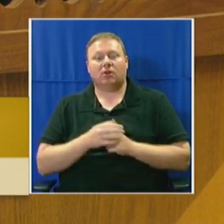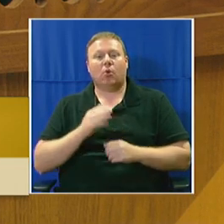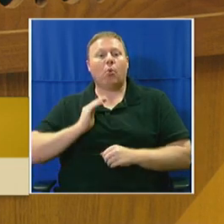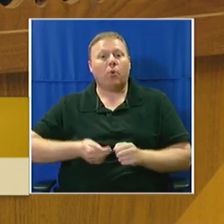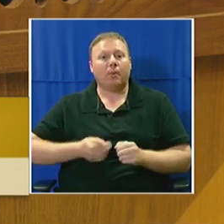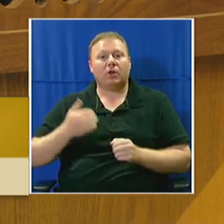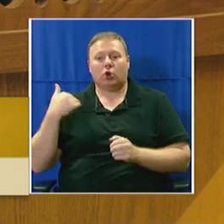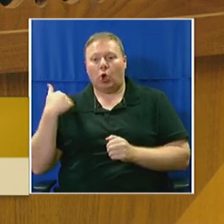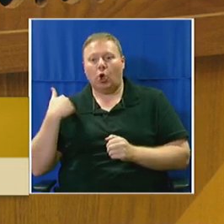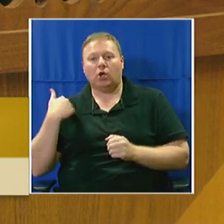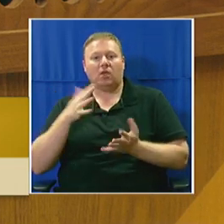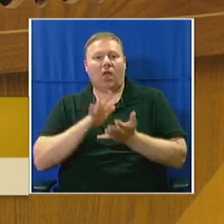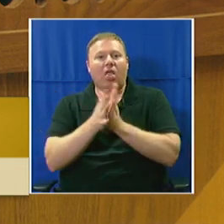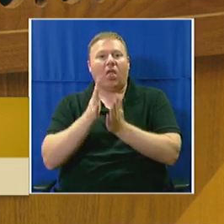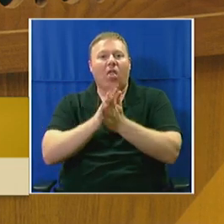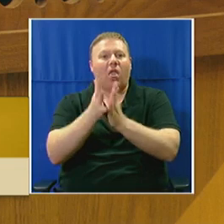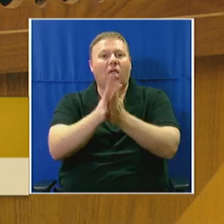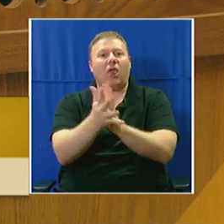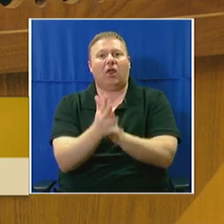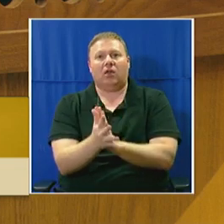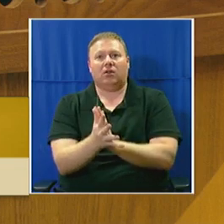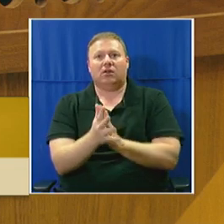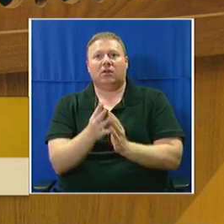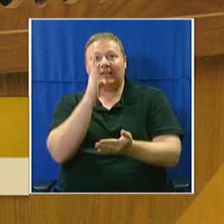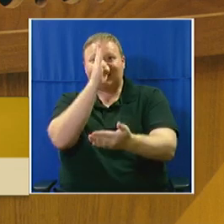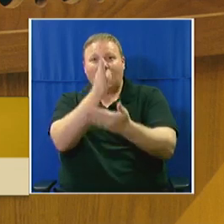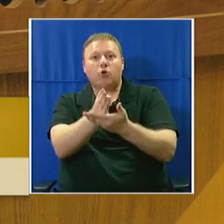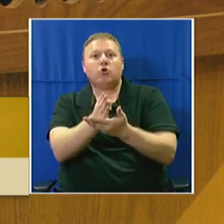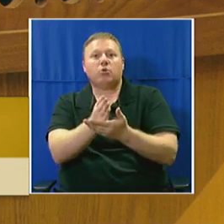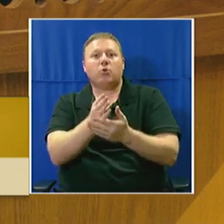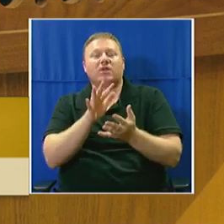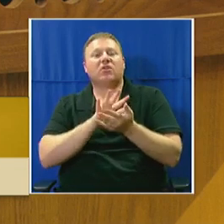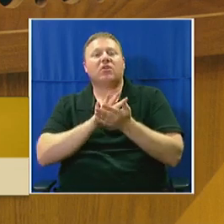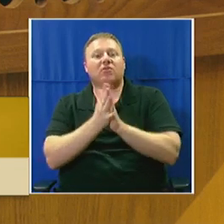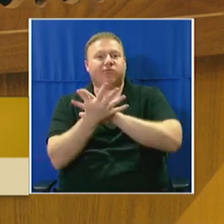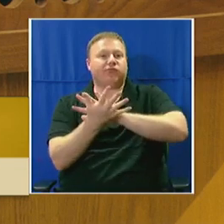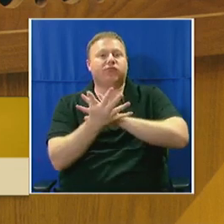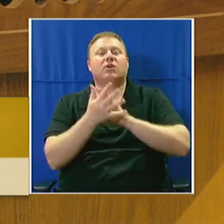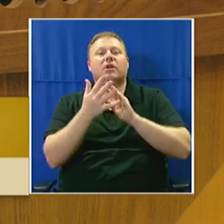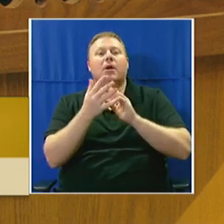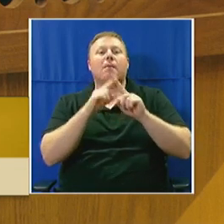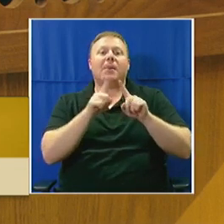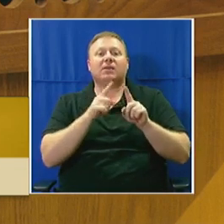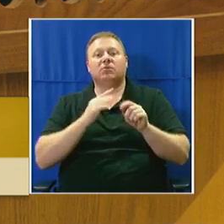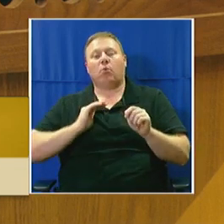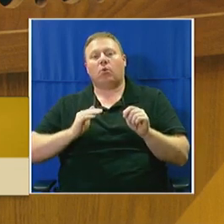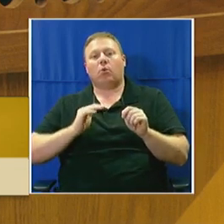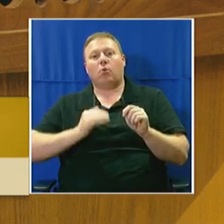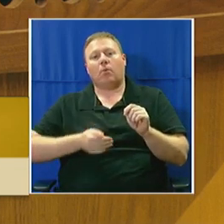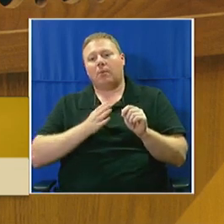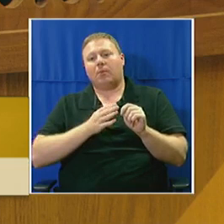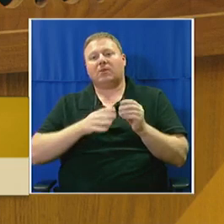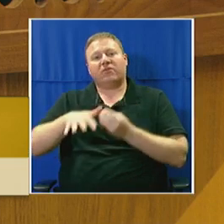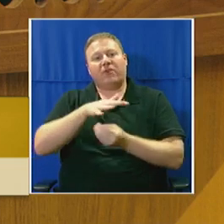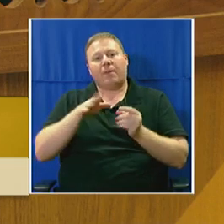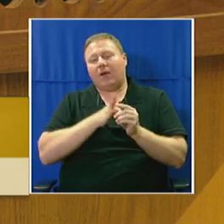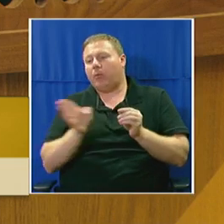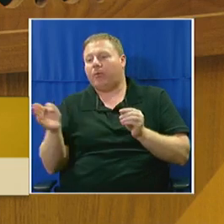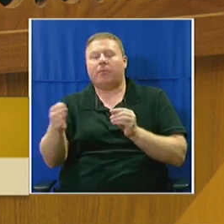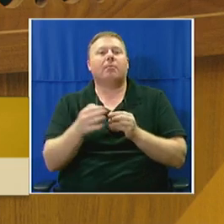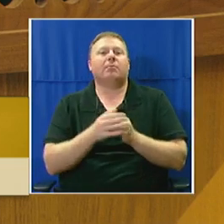Deferred of hopes shattered of Love altered and ultimately of lives transformed forever these